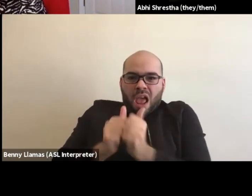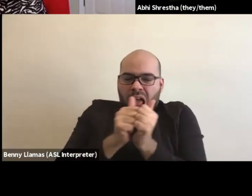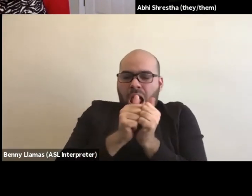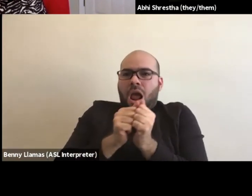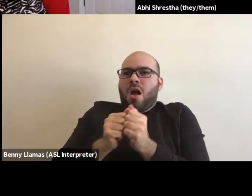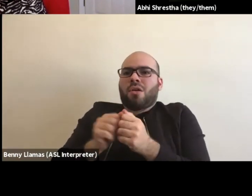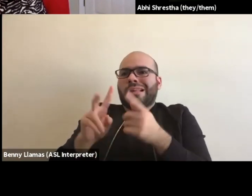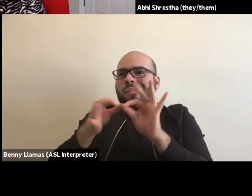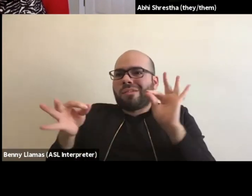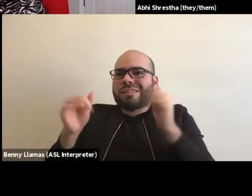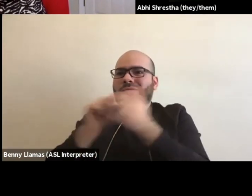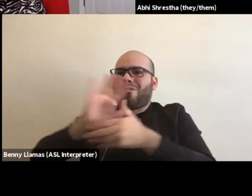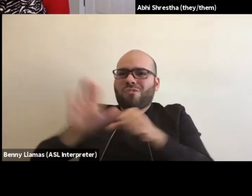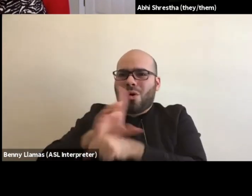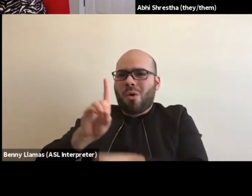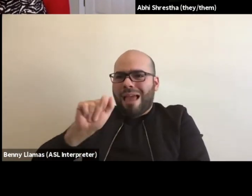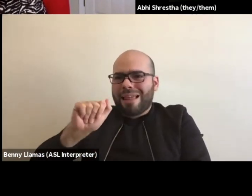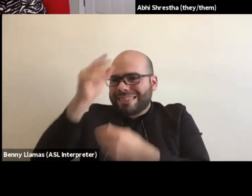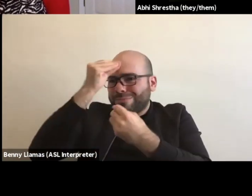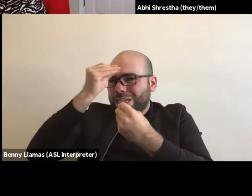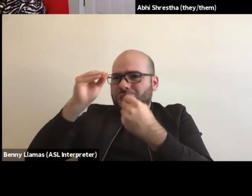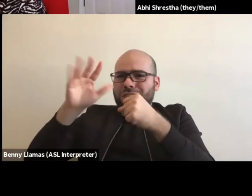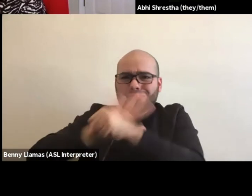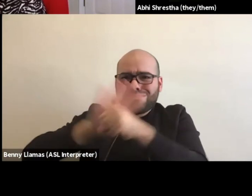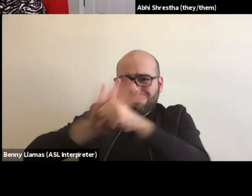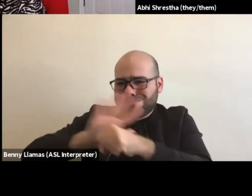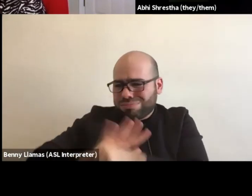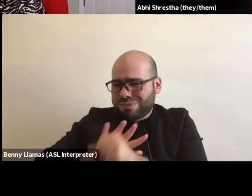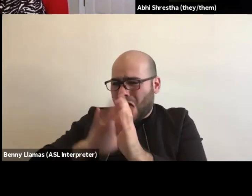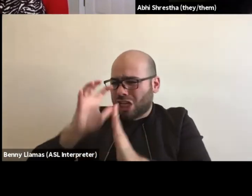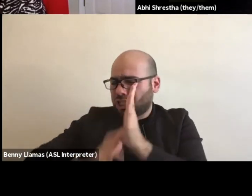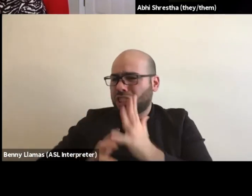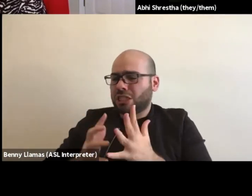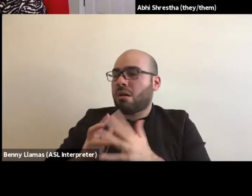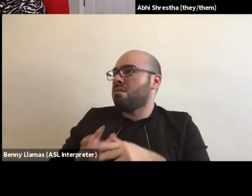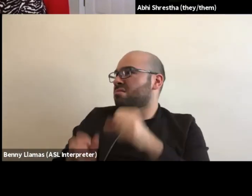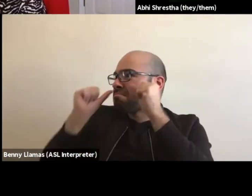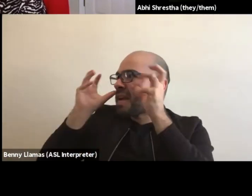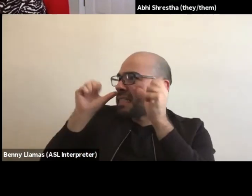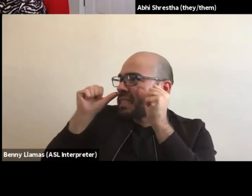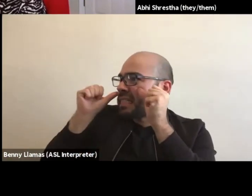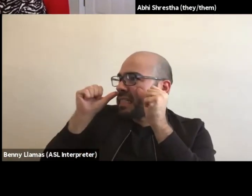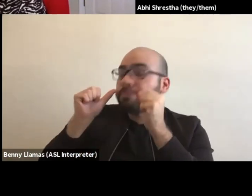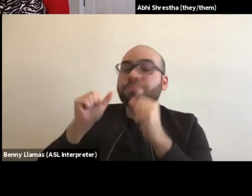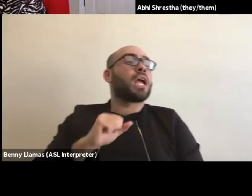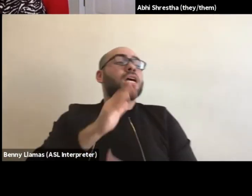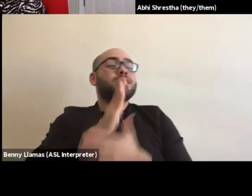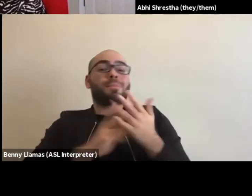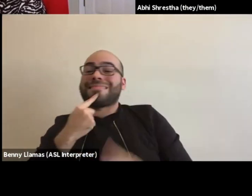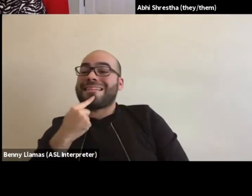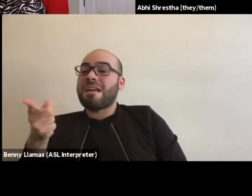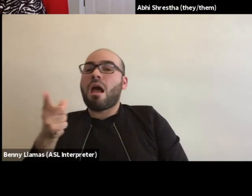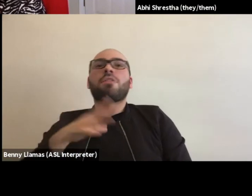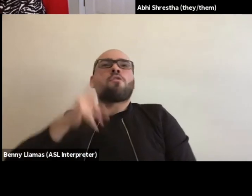goodness. Someone is talking about how they found themselves influenced by the shape of the first letter and discovering a